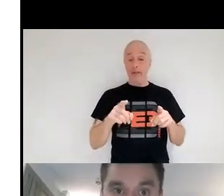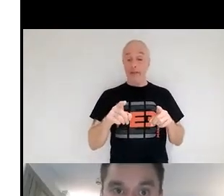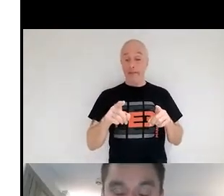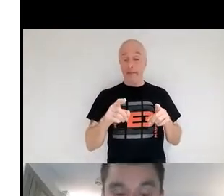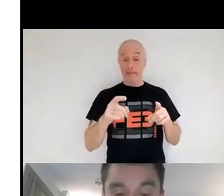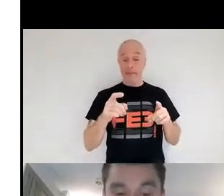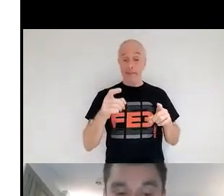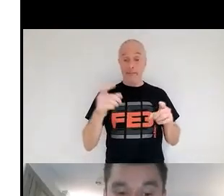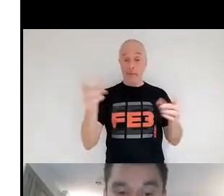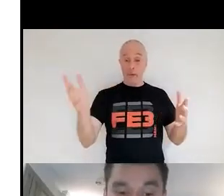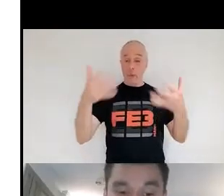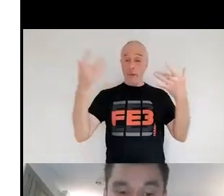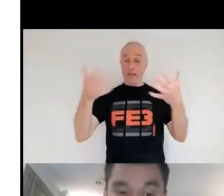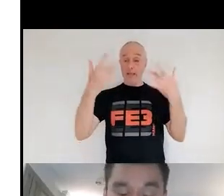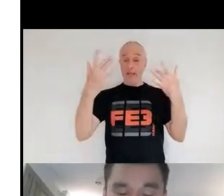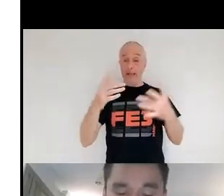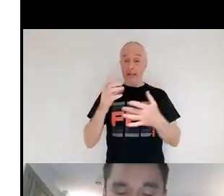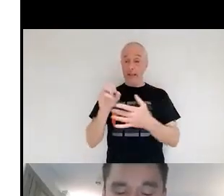carbon